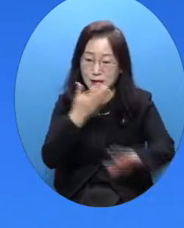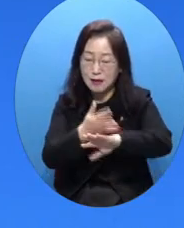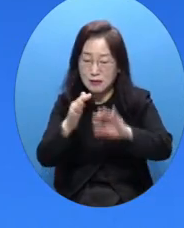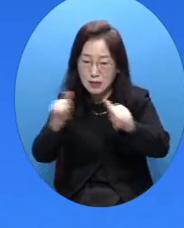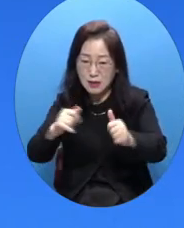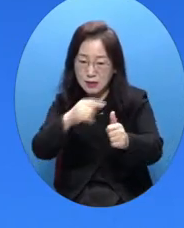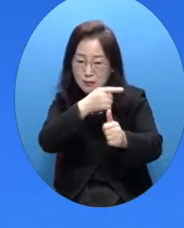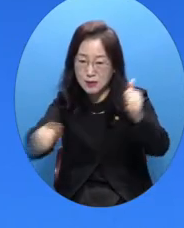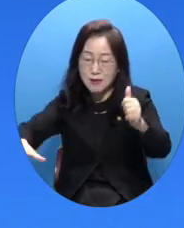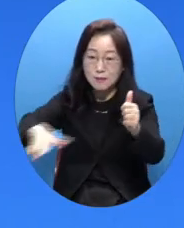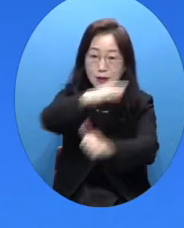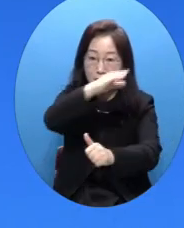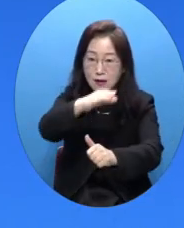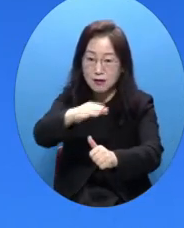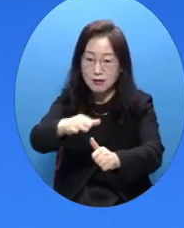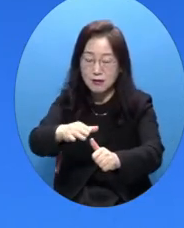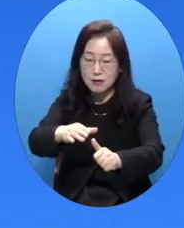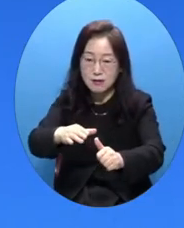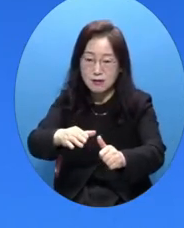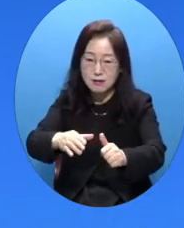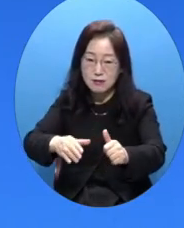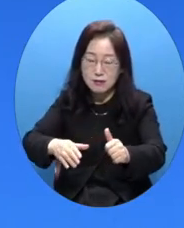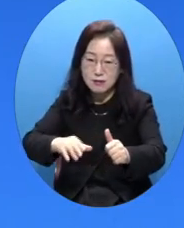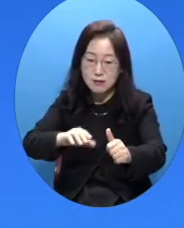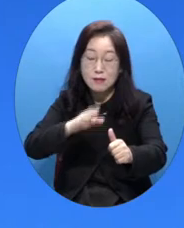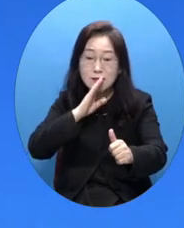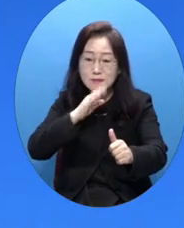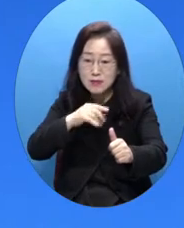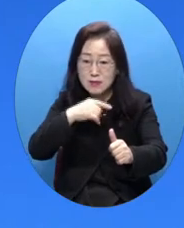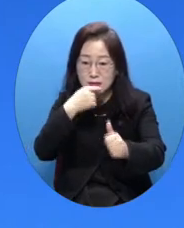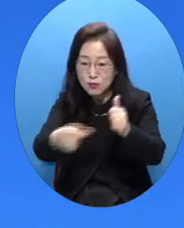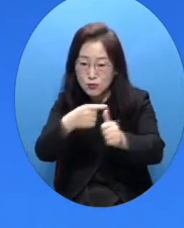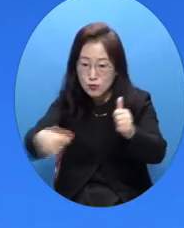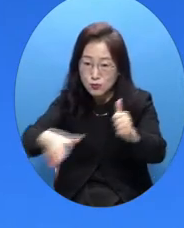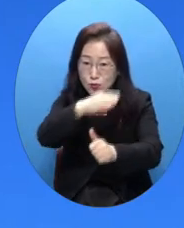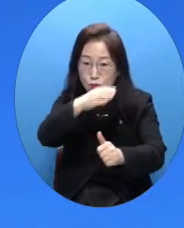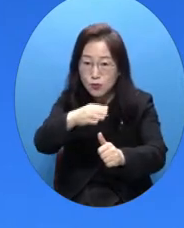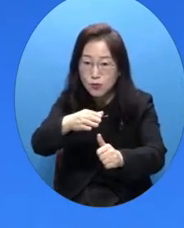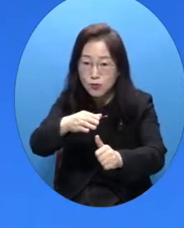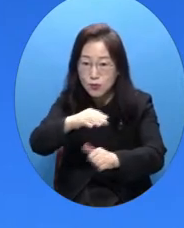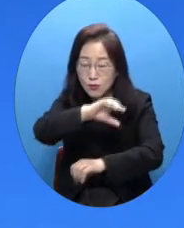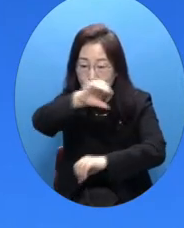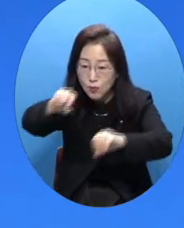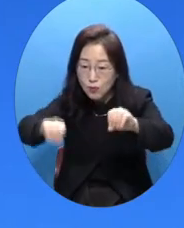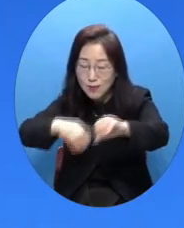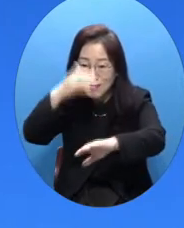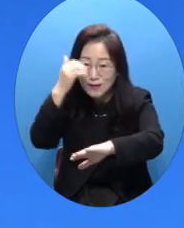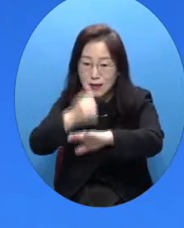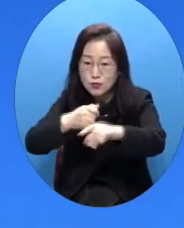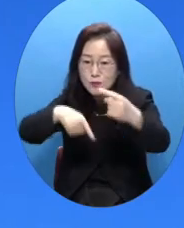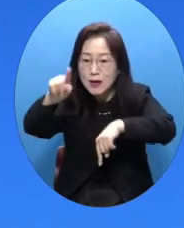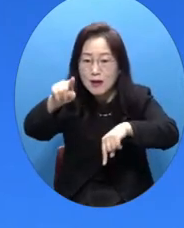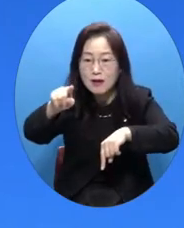achieve a true success and cannot be recognized as a true leader they